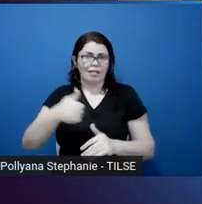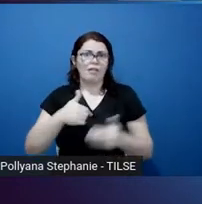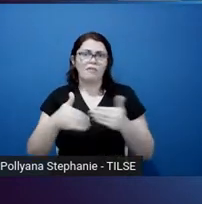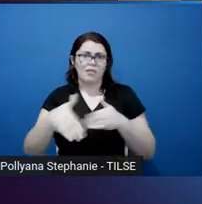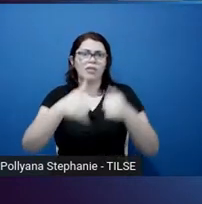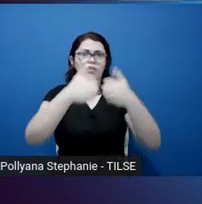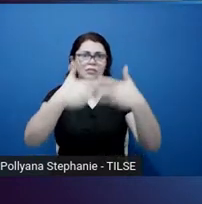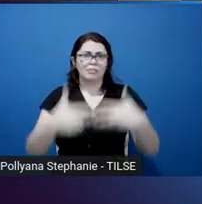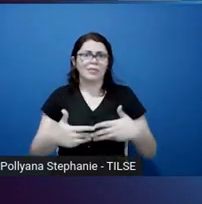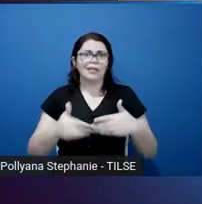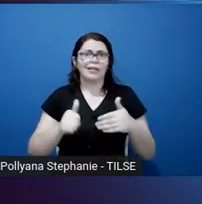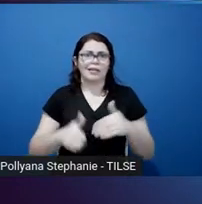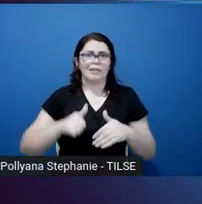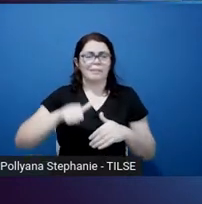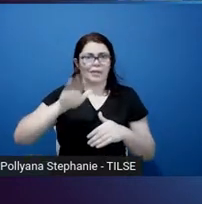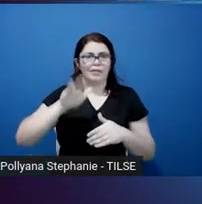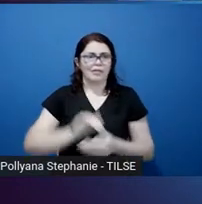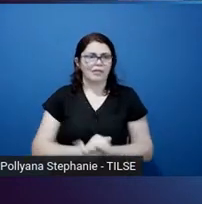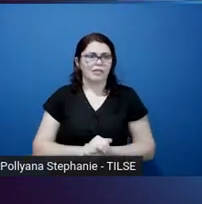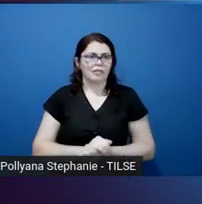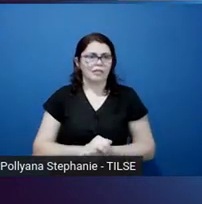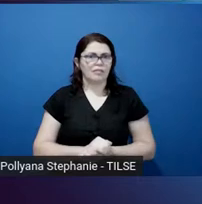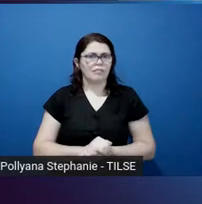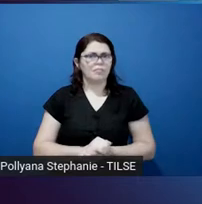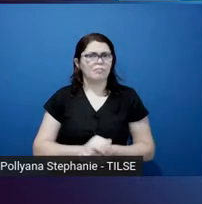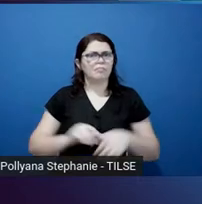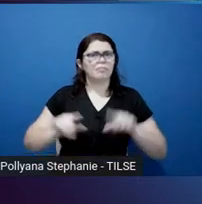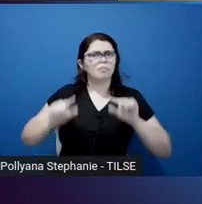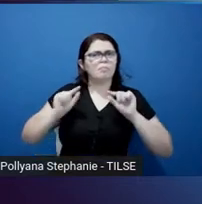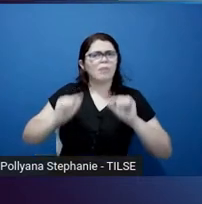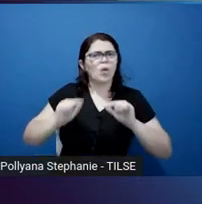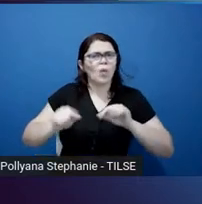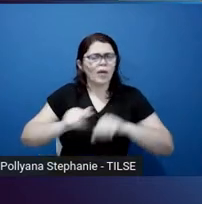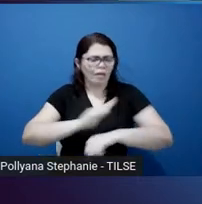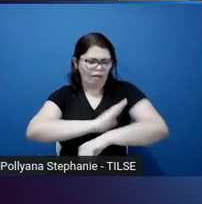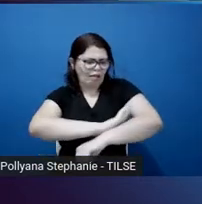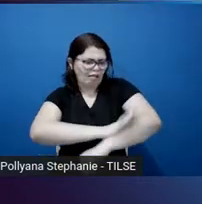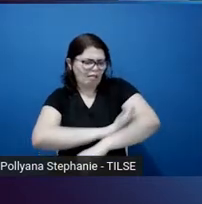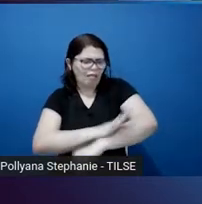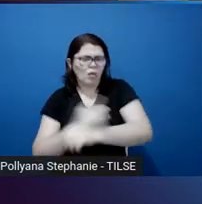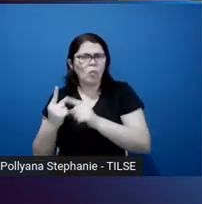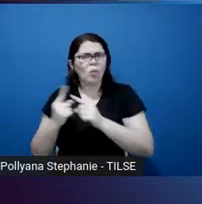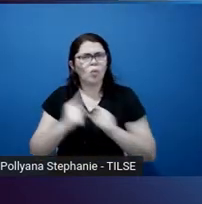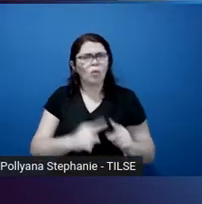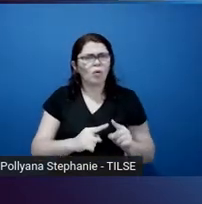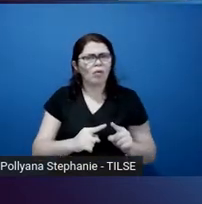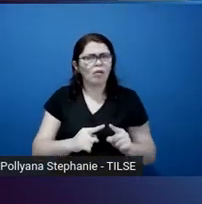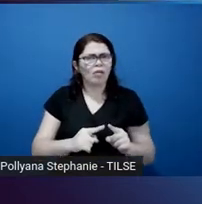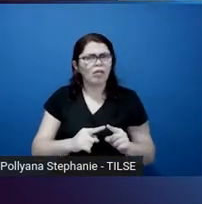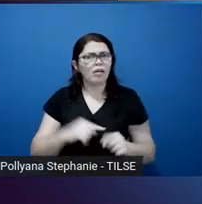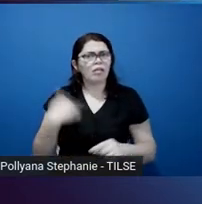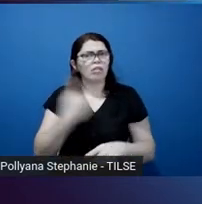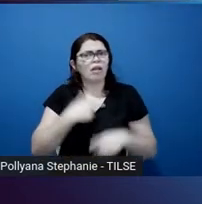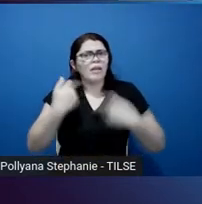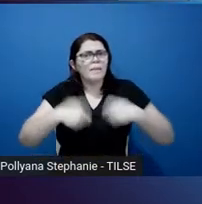them. What is then anti-racism, and why we need to be talking